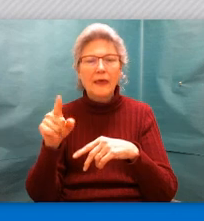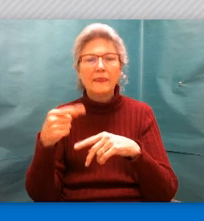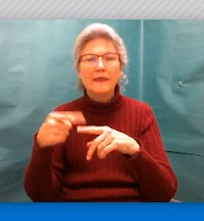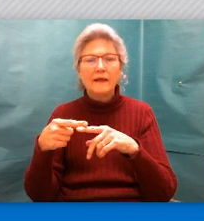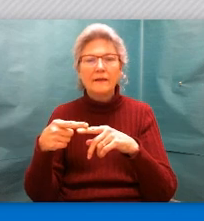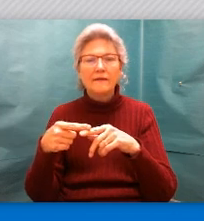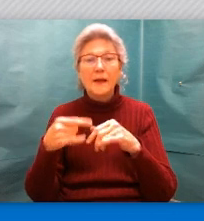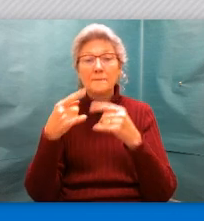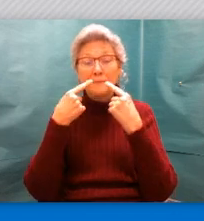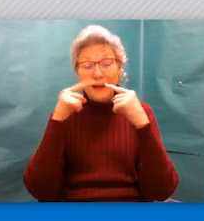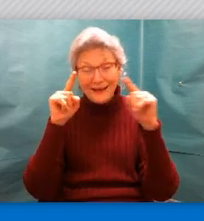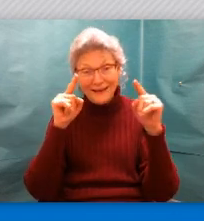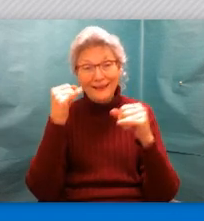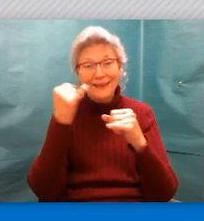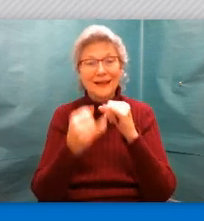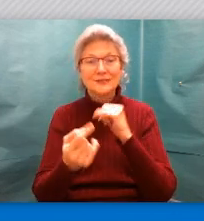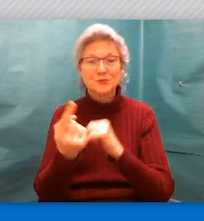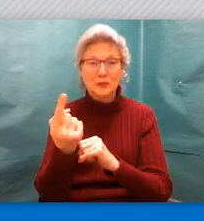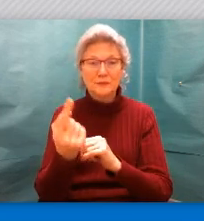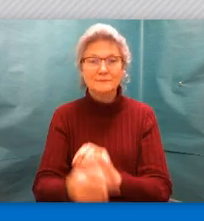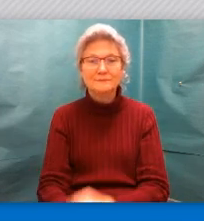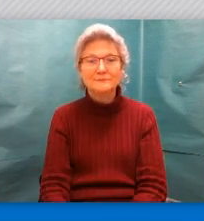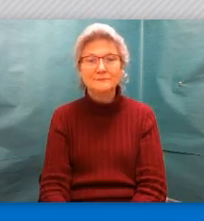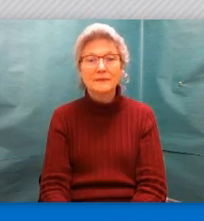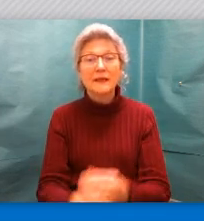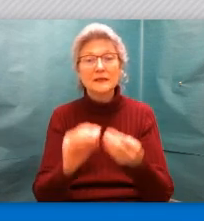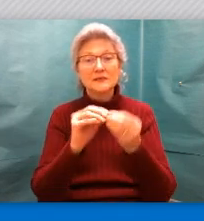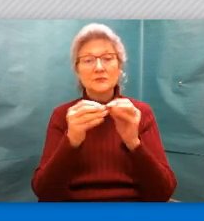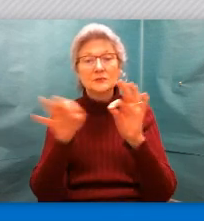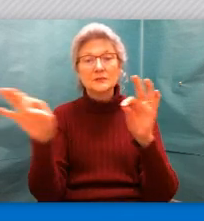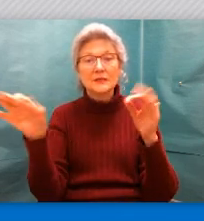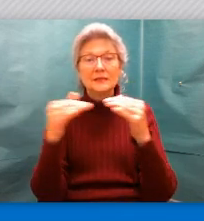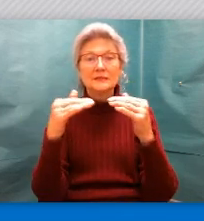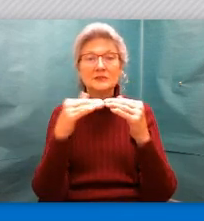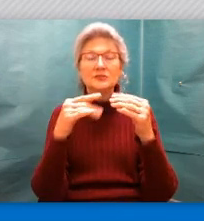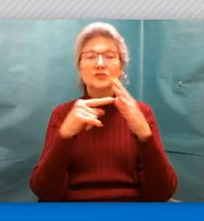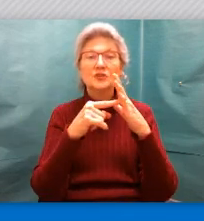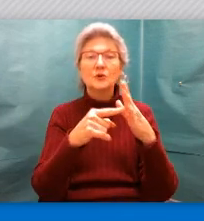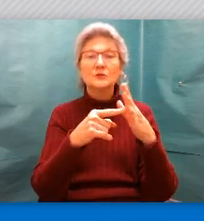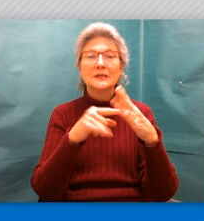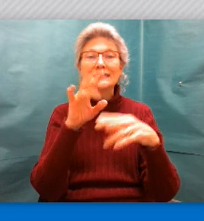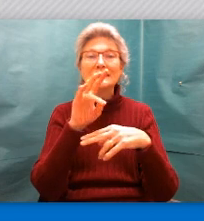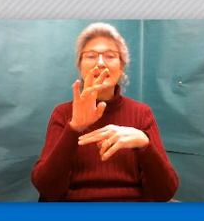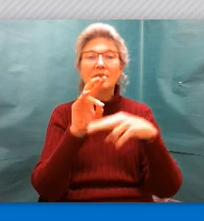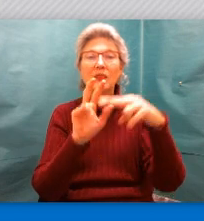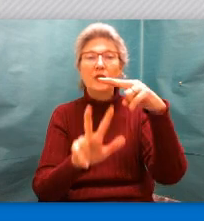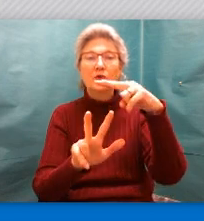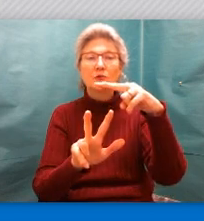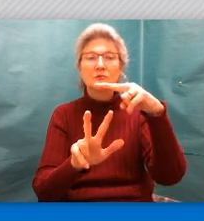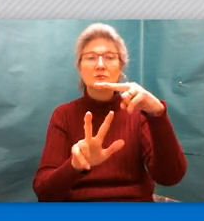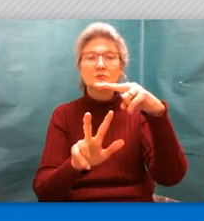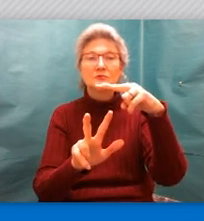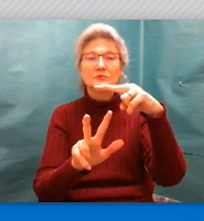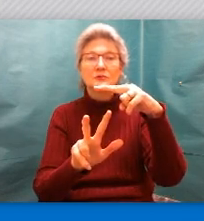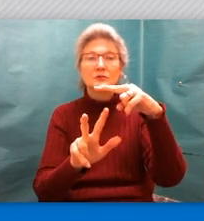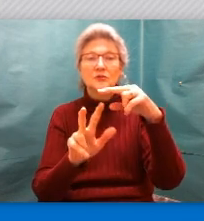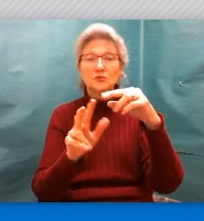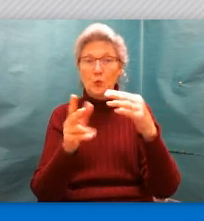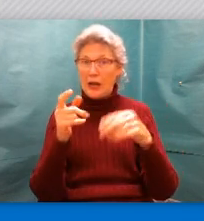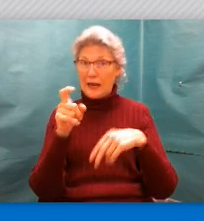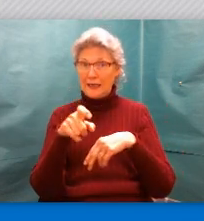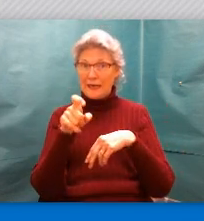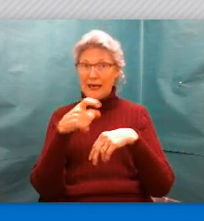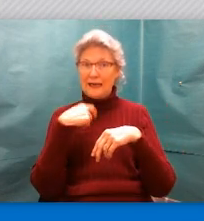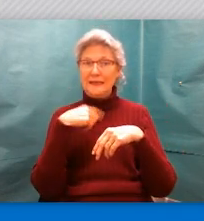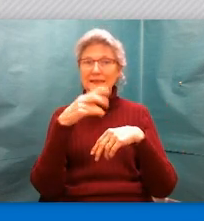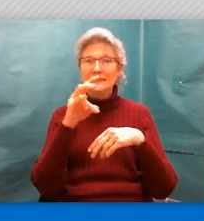And finally, the last one. So this equation right here shows that 7 thirds, which is what I